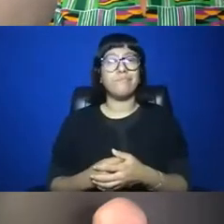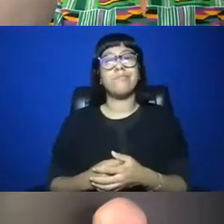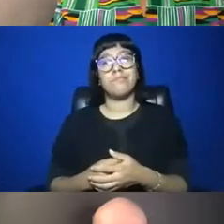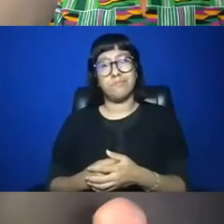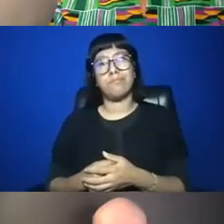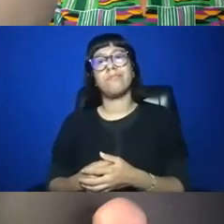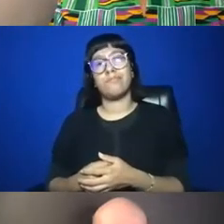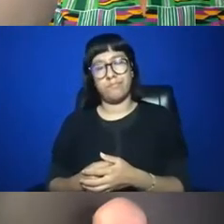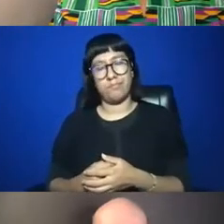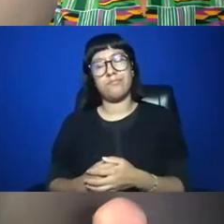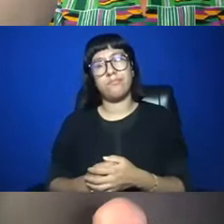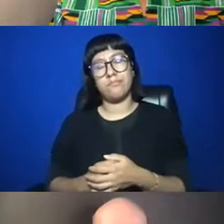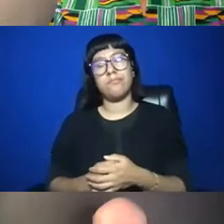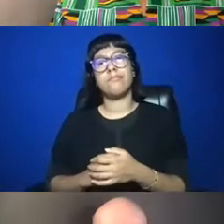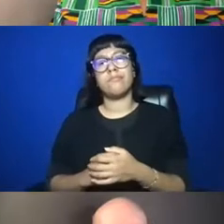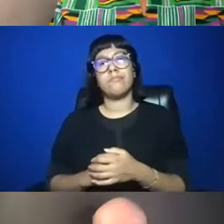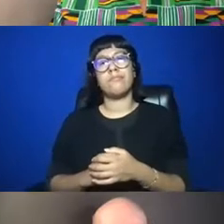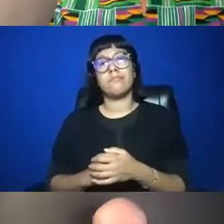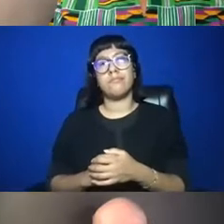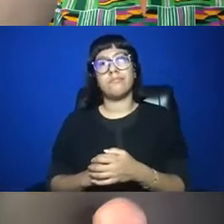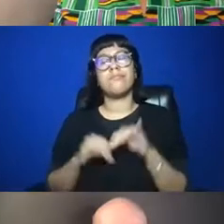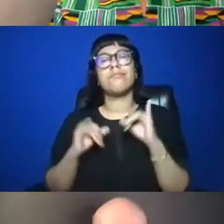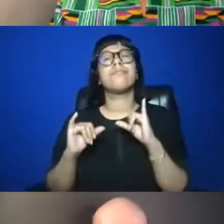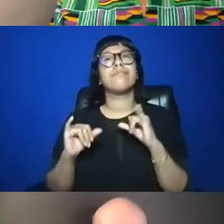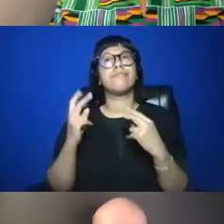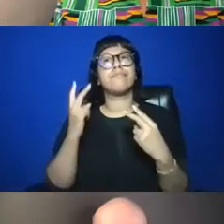like remind me a lot of